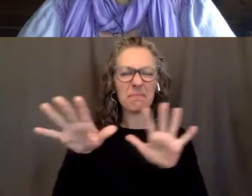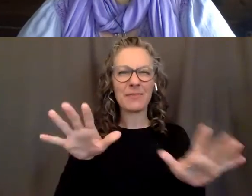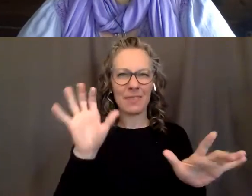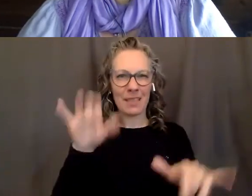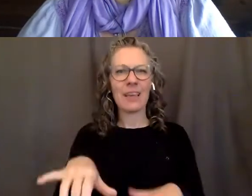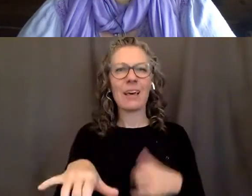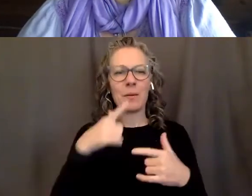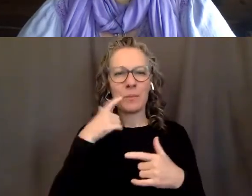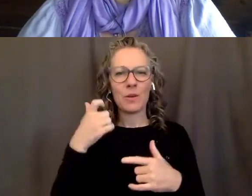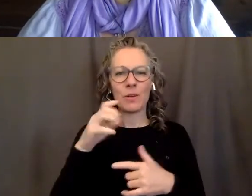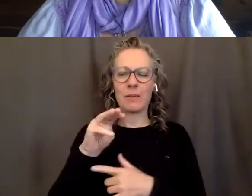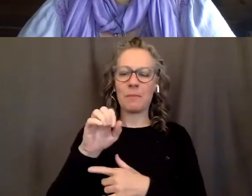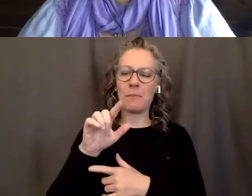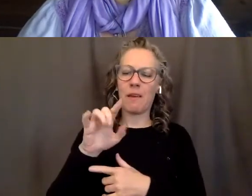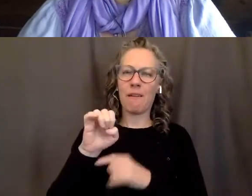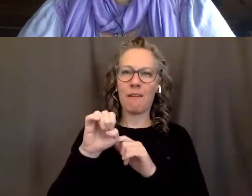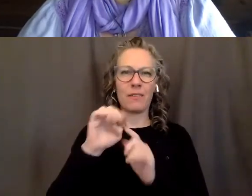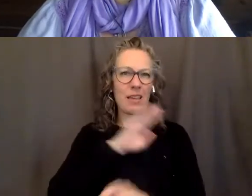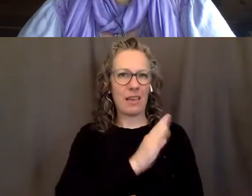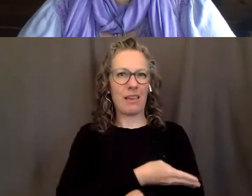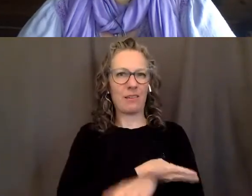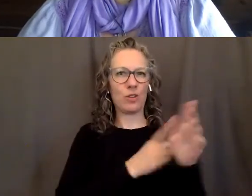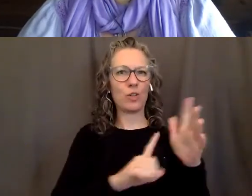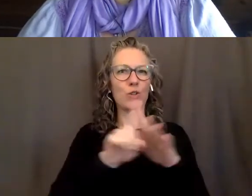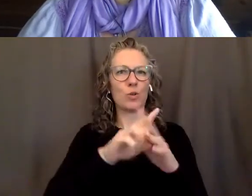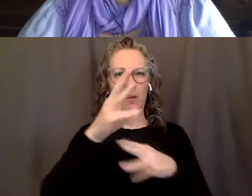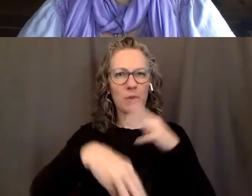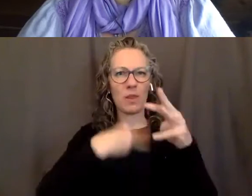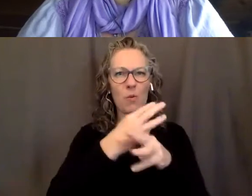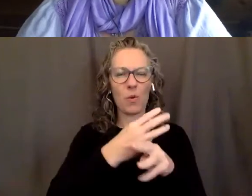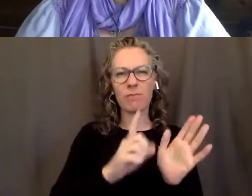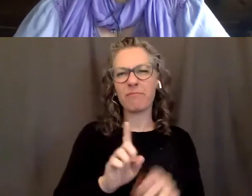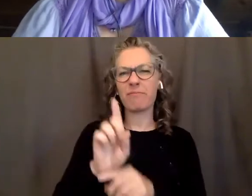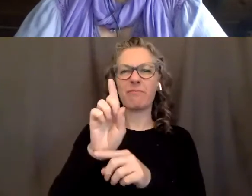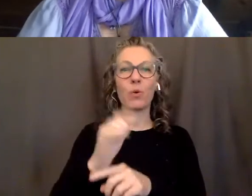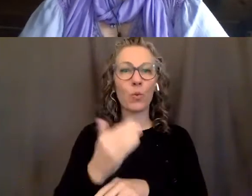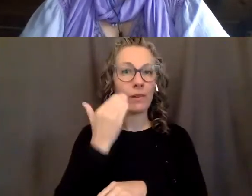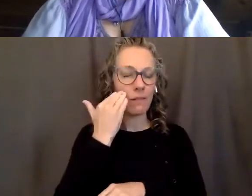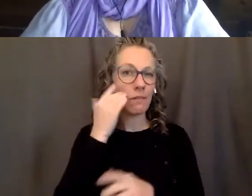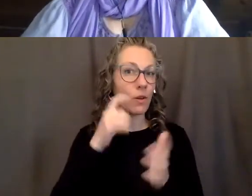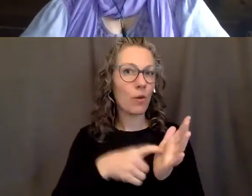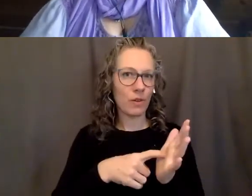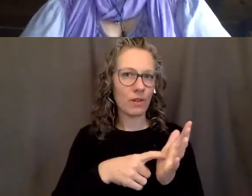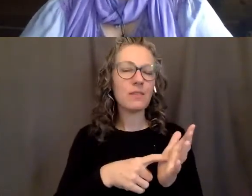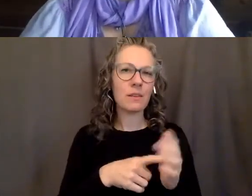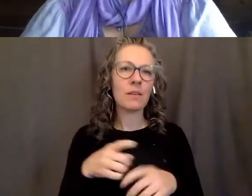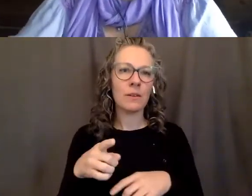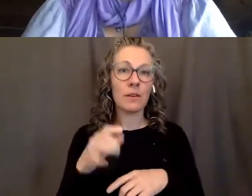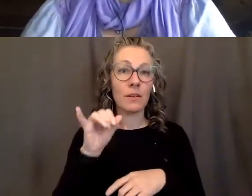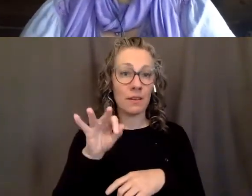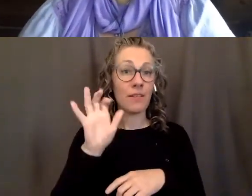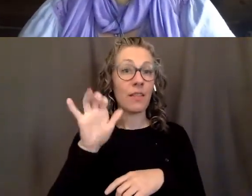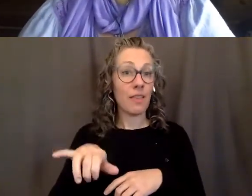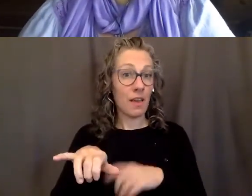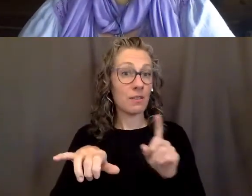how maleness plays out in the world in many ways that we're very aware of. And so if that's the